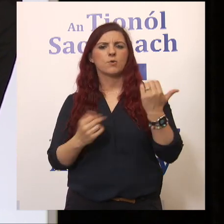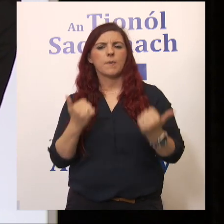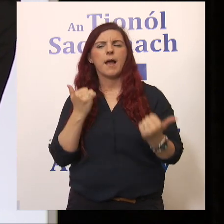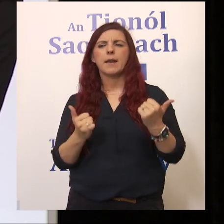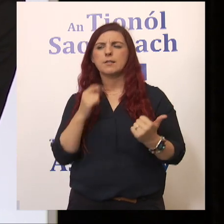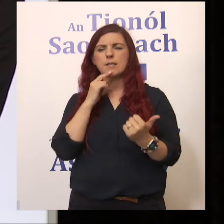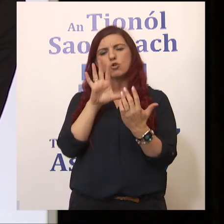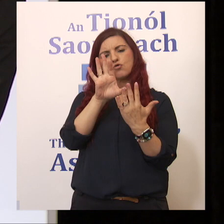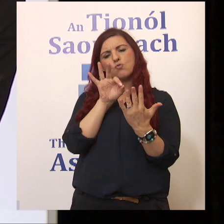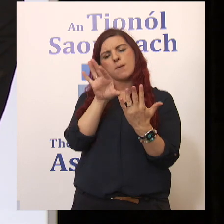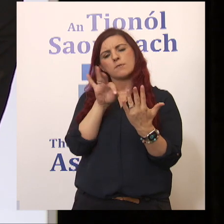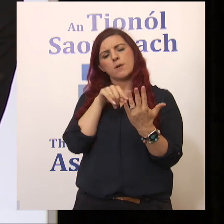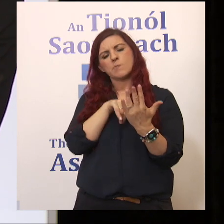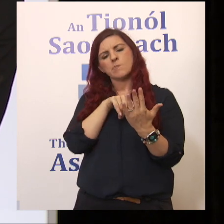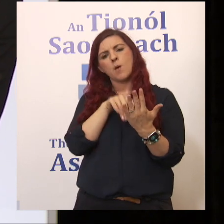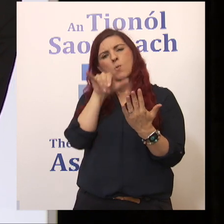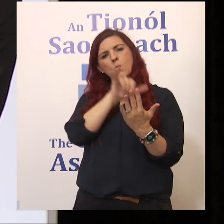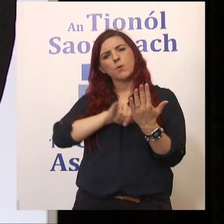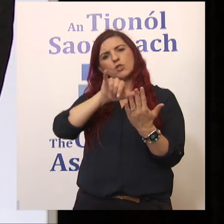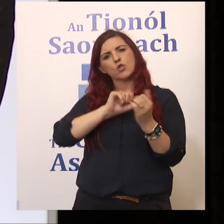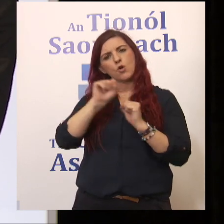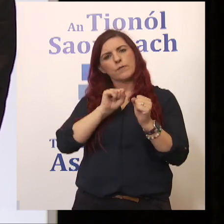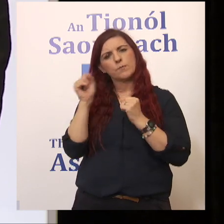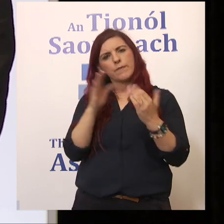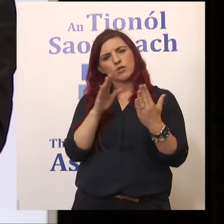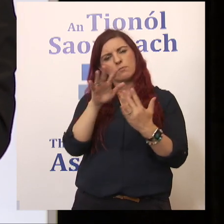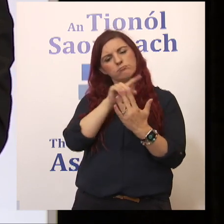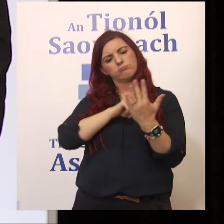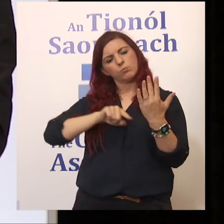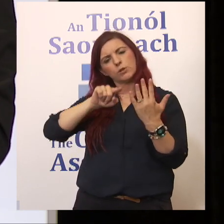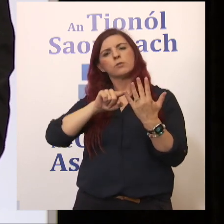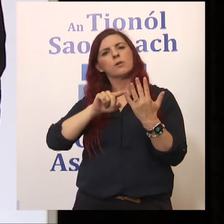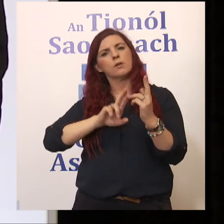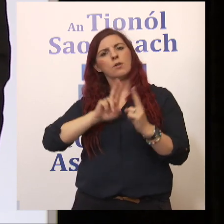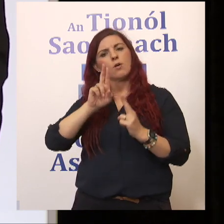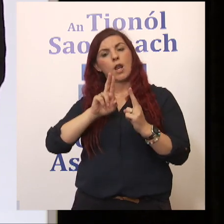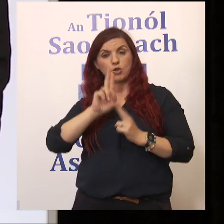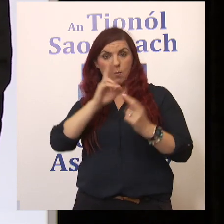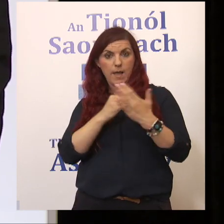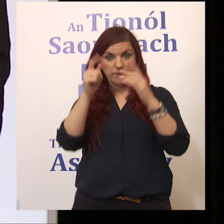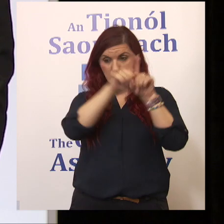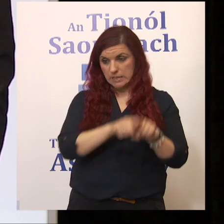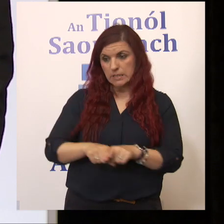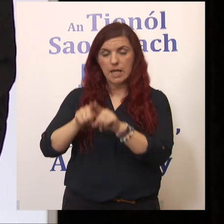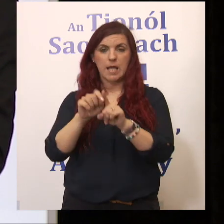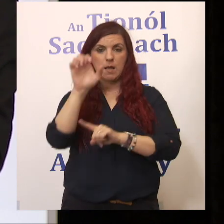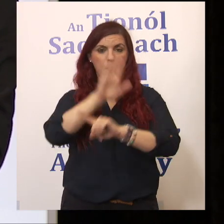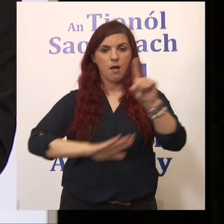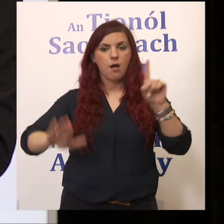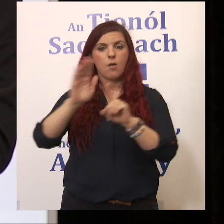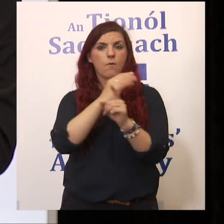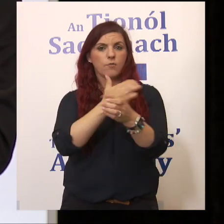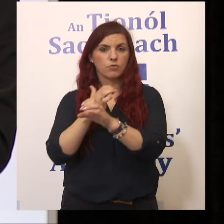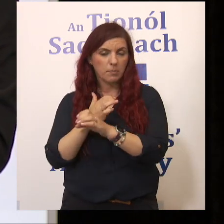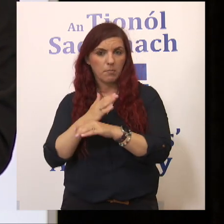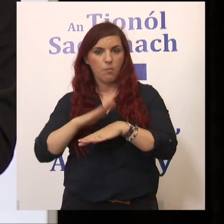of the areas of service provision that you think, well, actually, we should have a pretty much a uniform approach across the country, and maybe that's more appropriate for